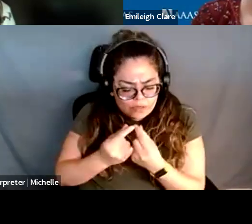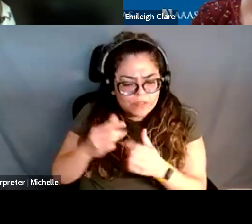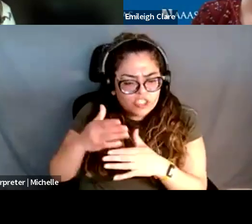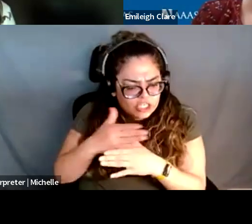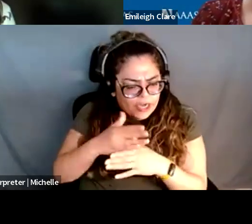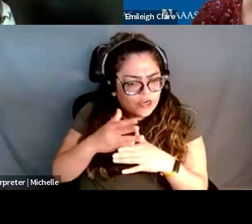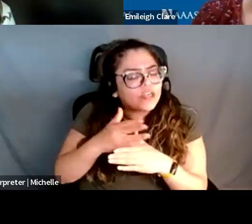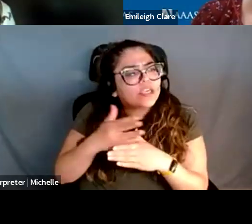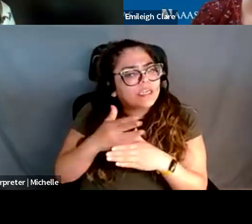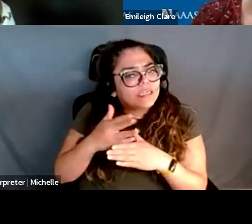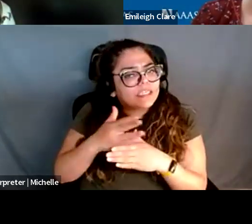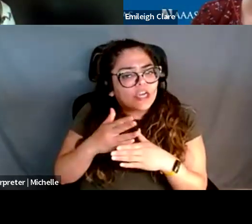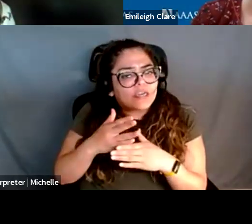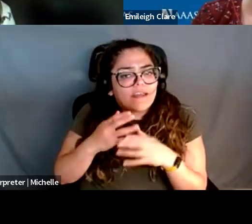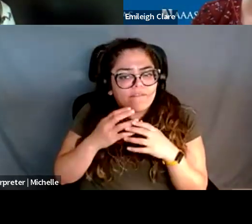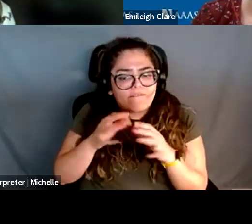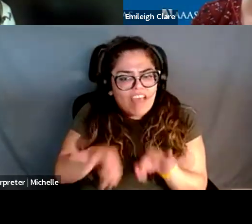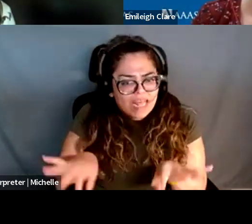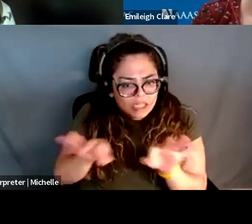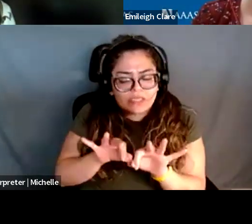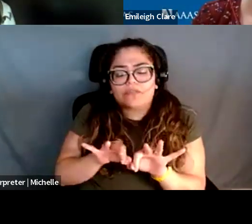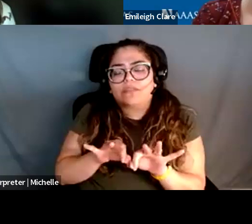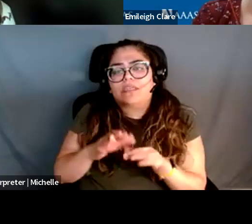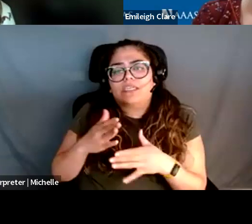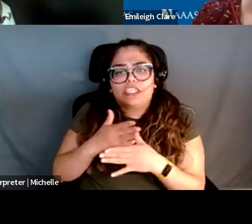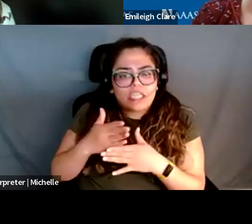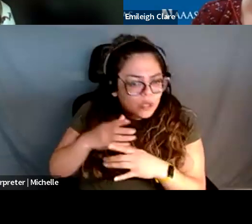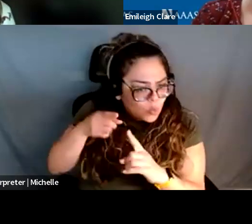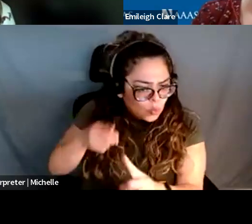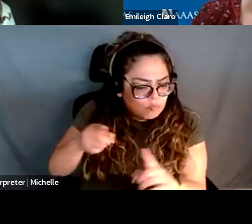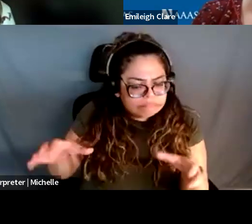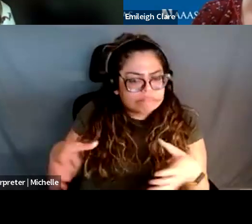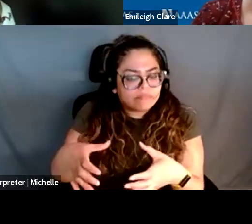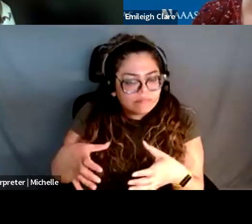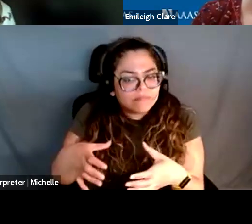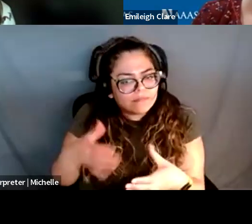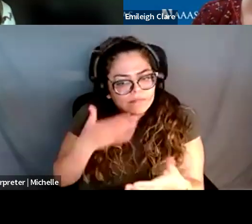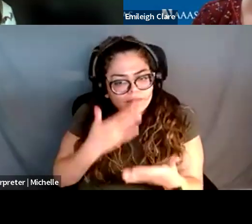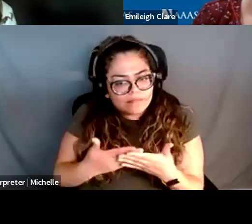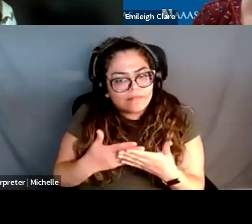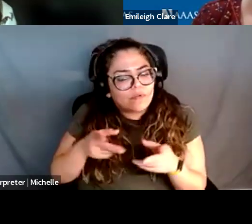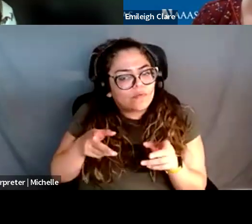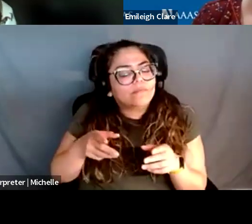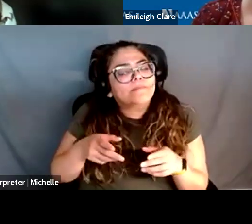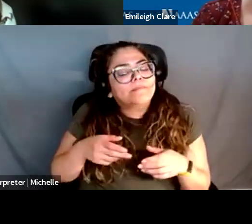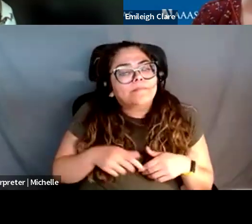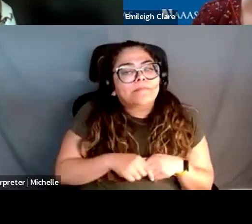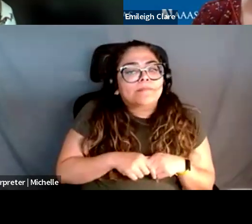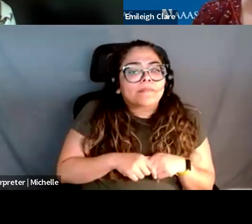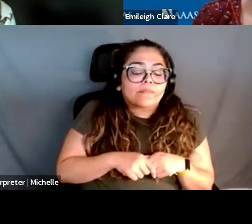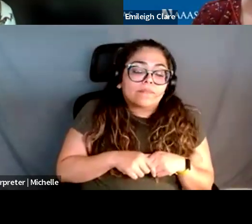happy to share the link for that in the chat in a moment. But I think, what I see in either option, whether